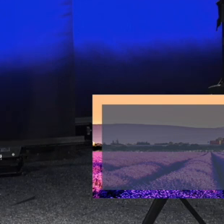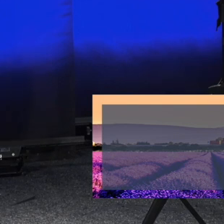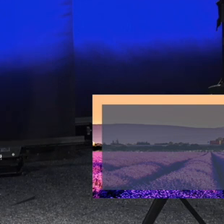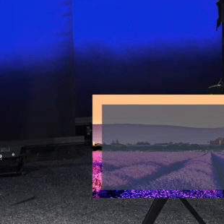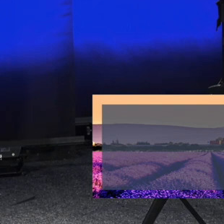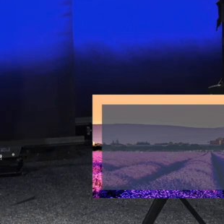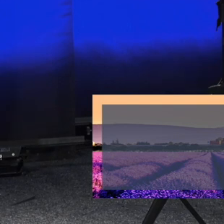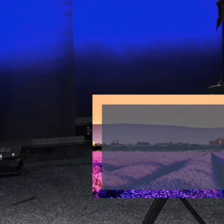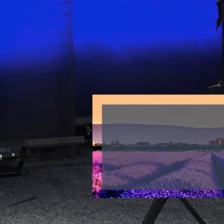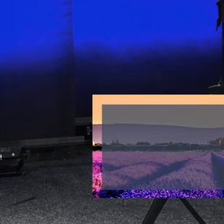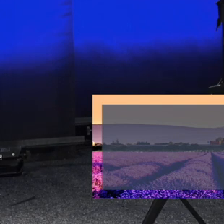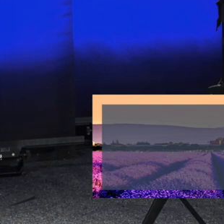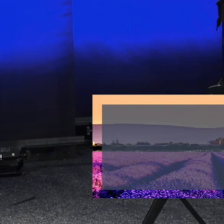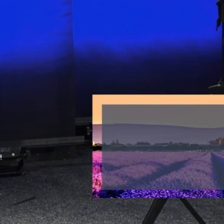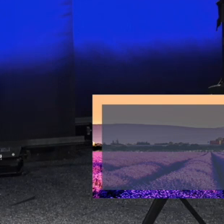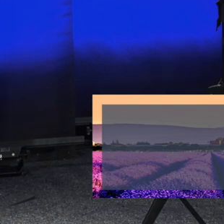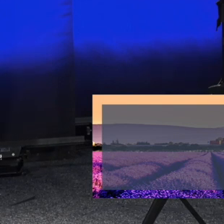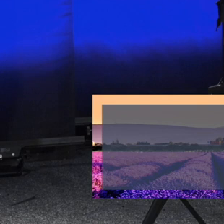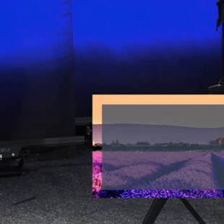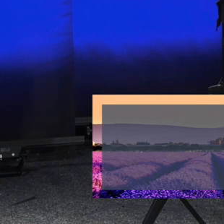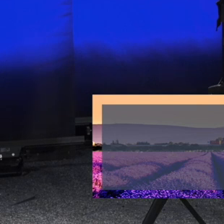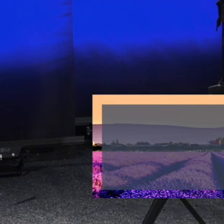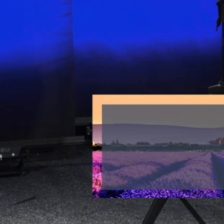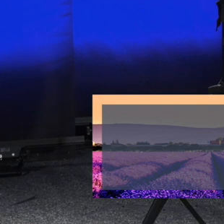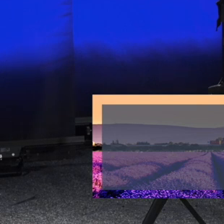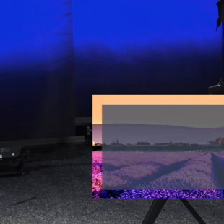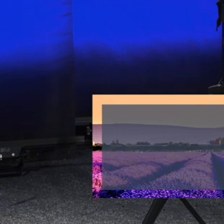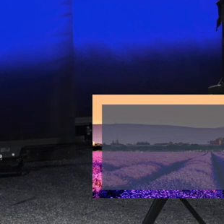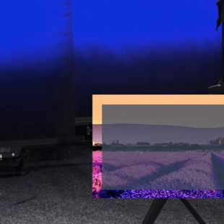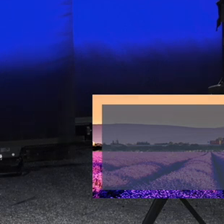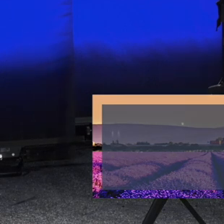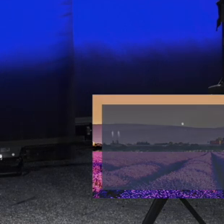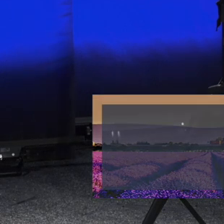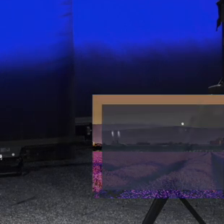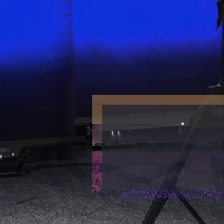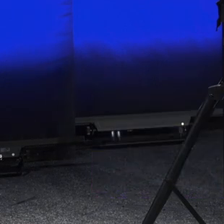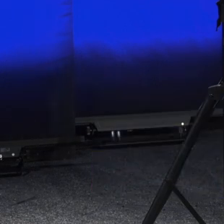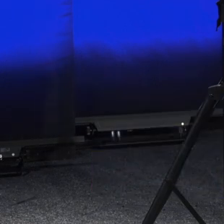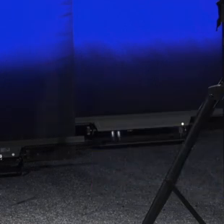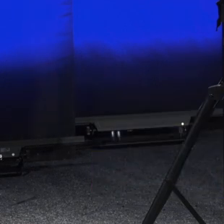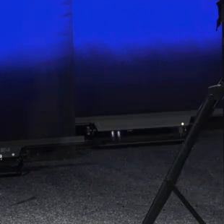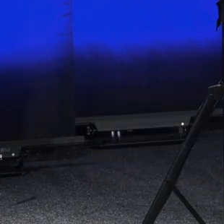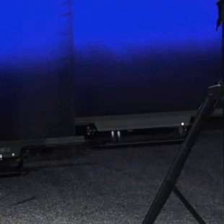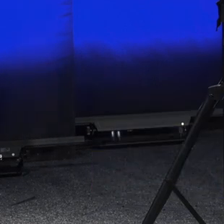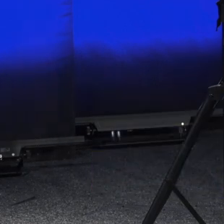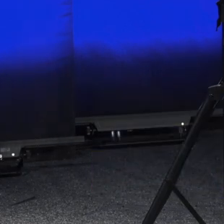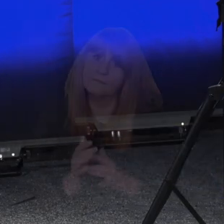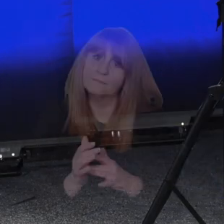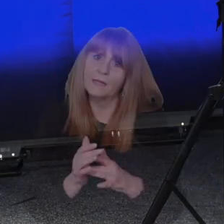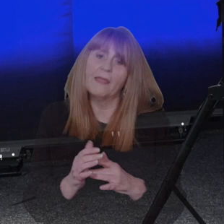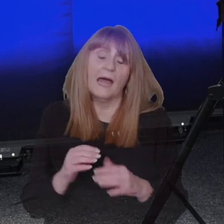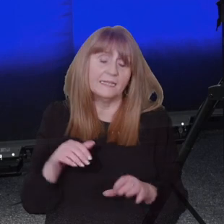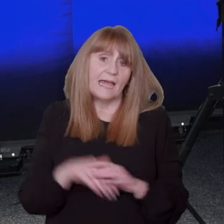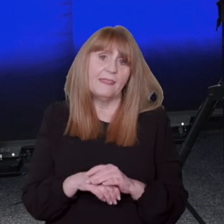our identification with Christ Jesus unto his glory. Now, right there, you've got that in the Amplified